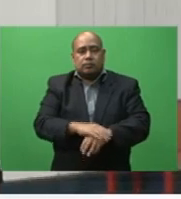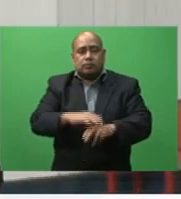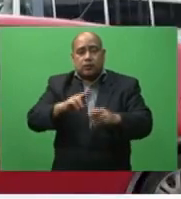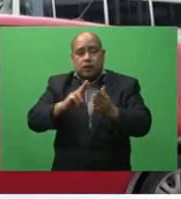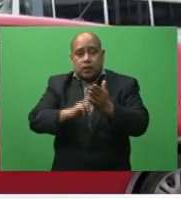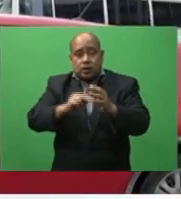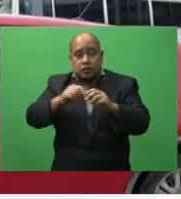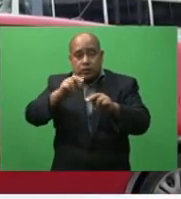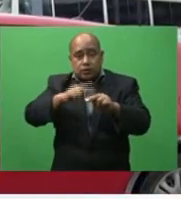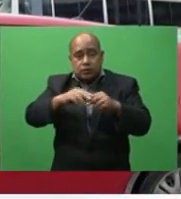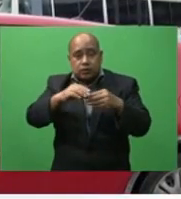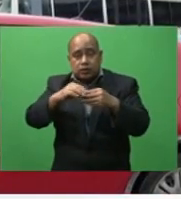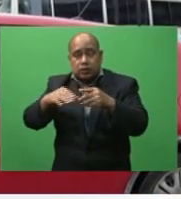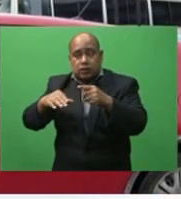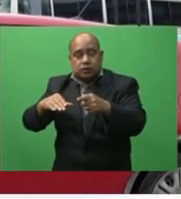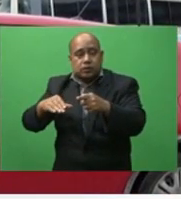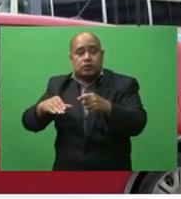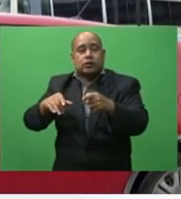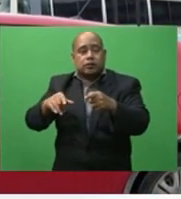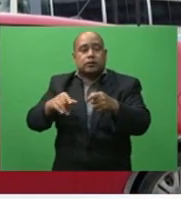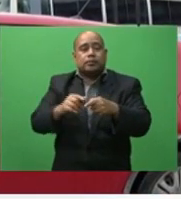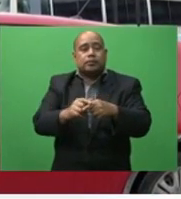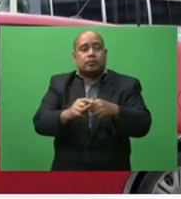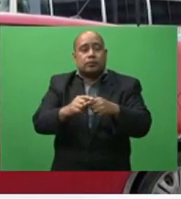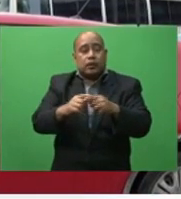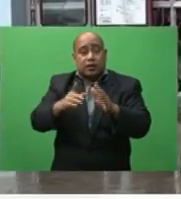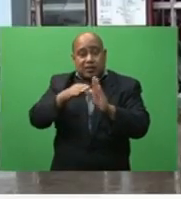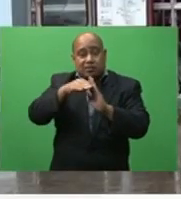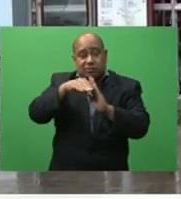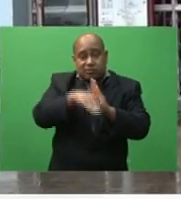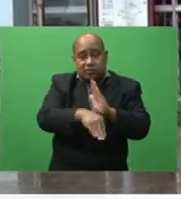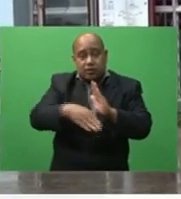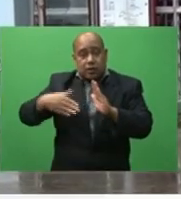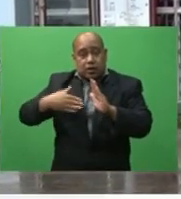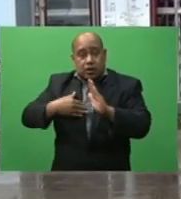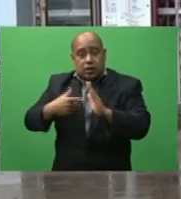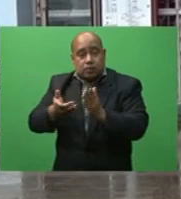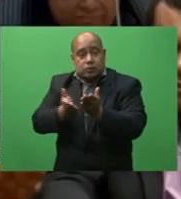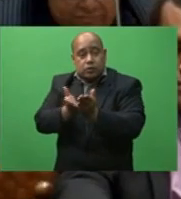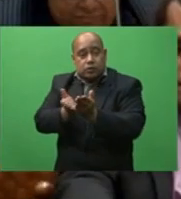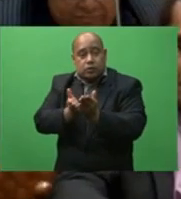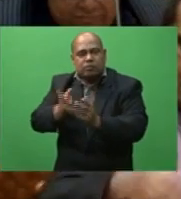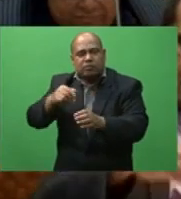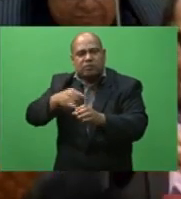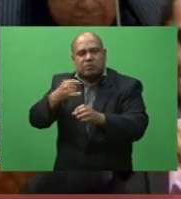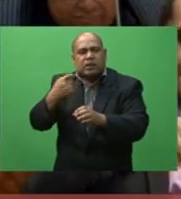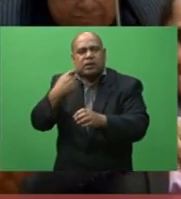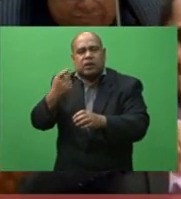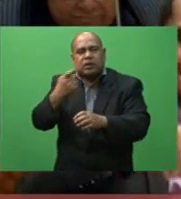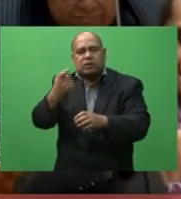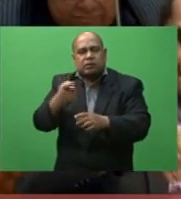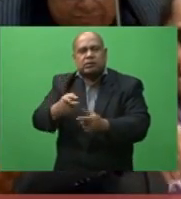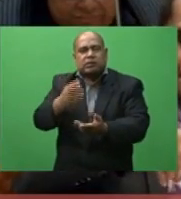Biman Prasad claims the deterioration of health services and medical care is a reality. I urge him